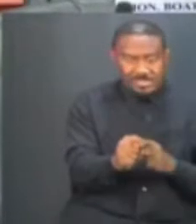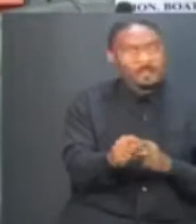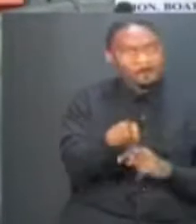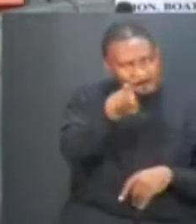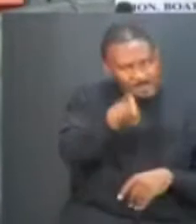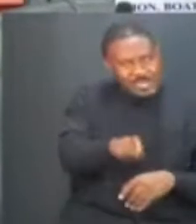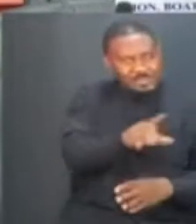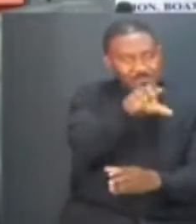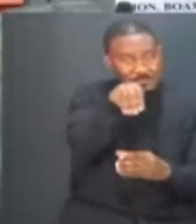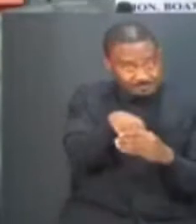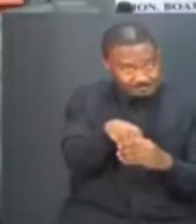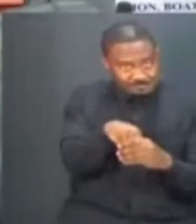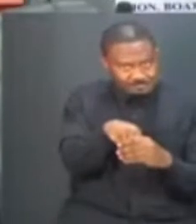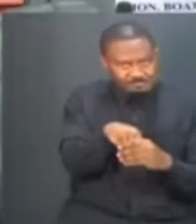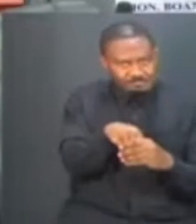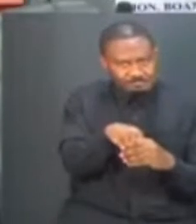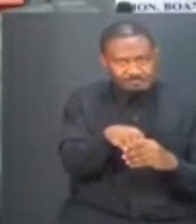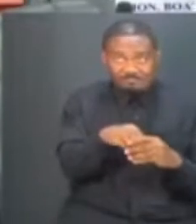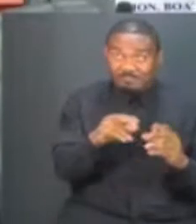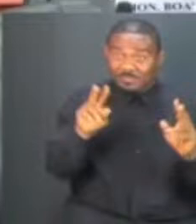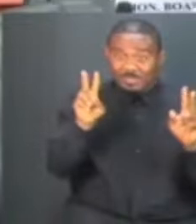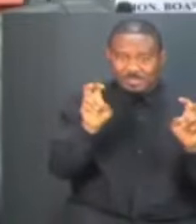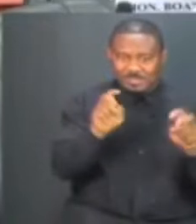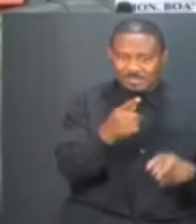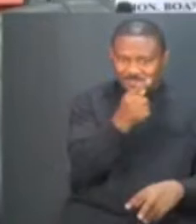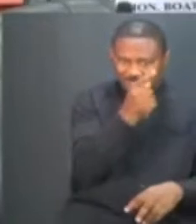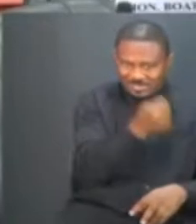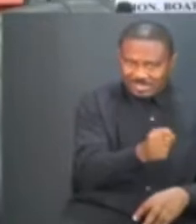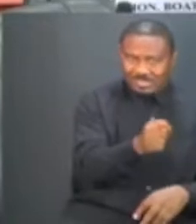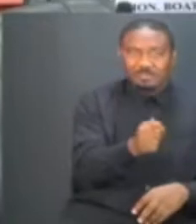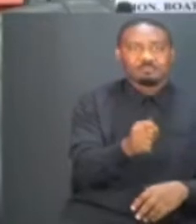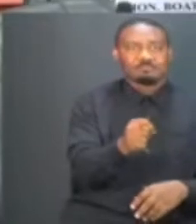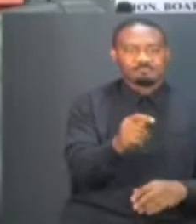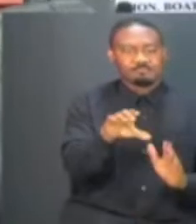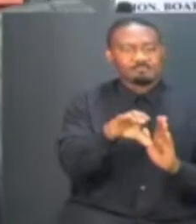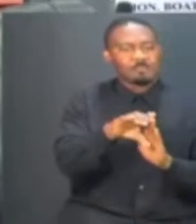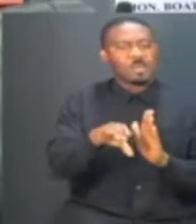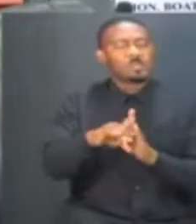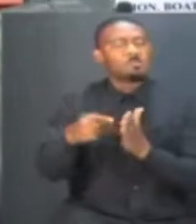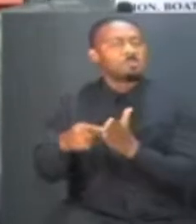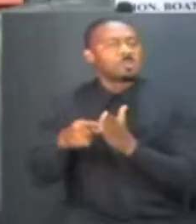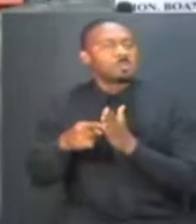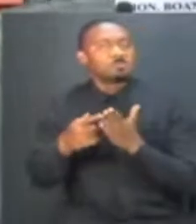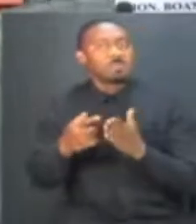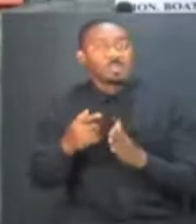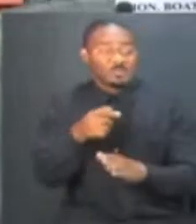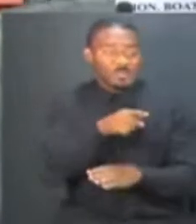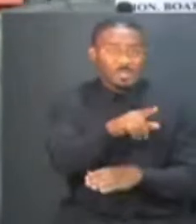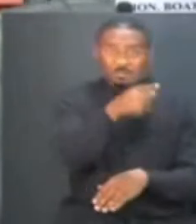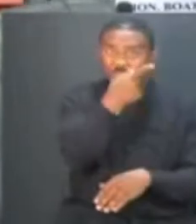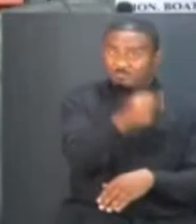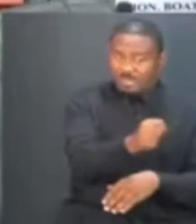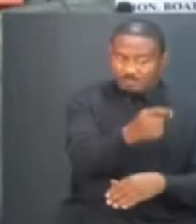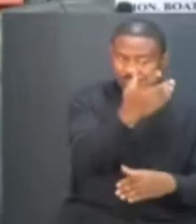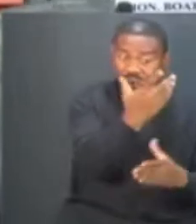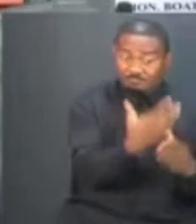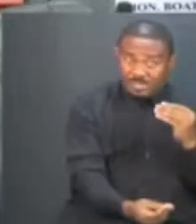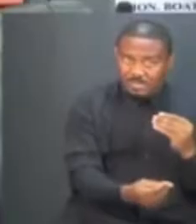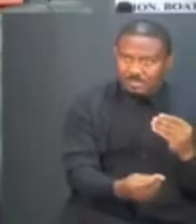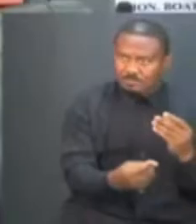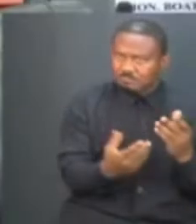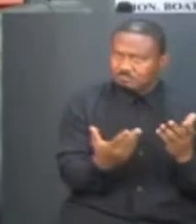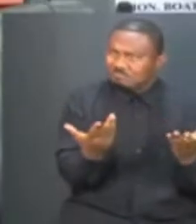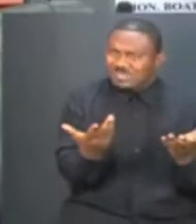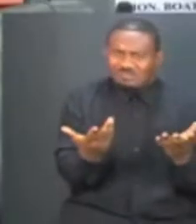inserted to make it the constitutional requirements. Because if you leave that definite article, constitutional requirements could be any